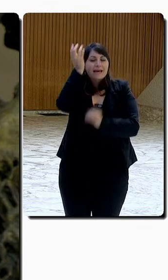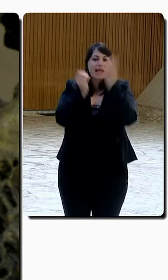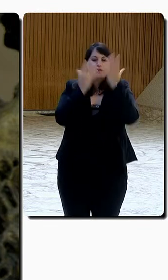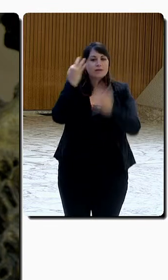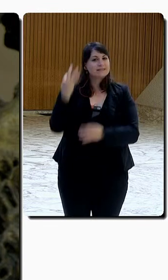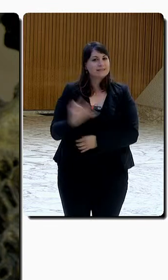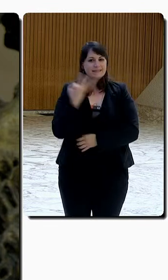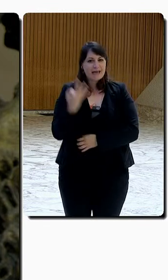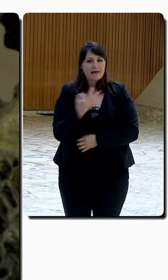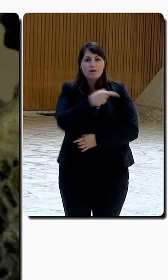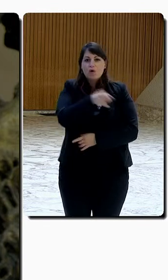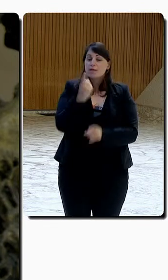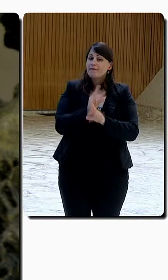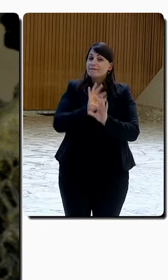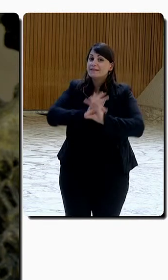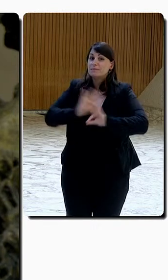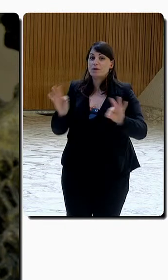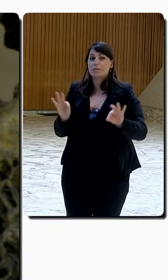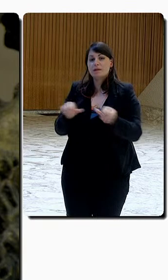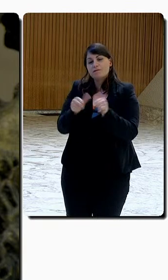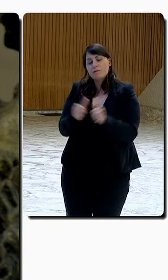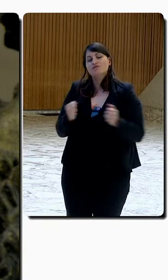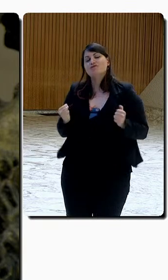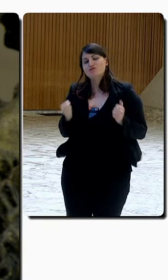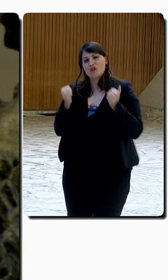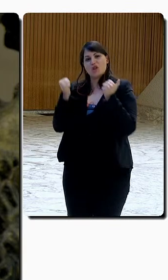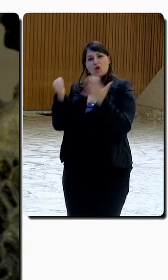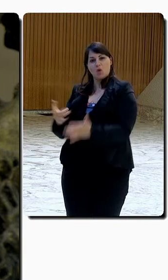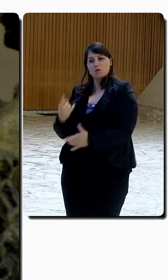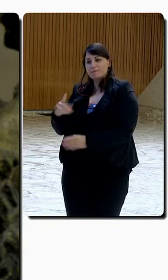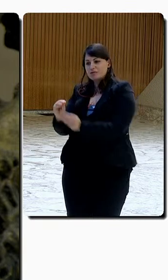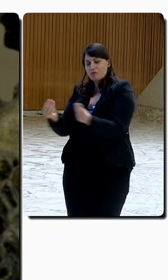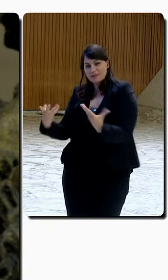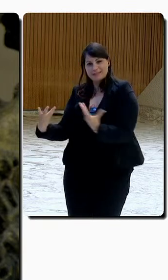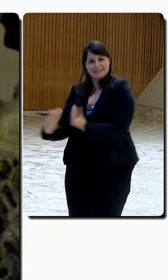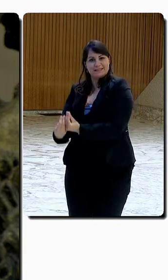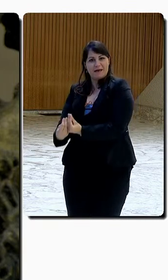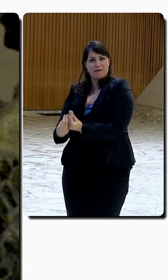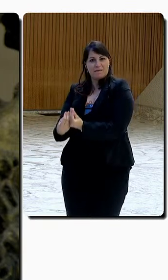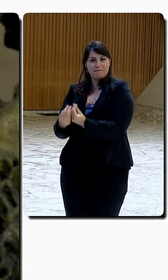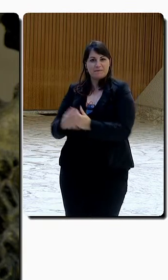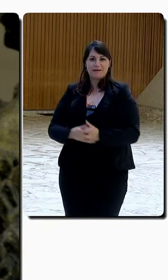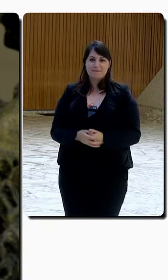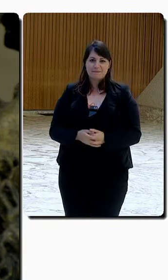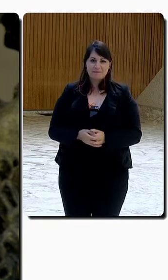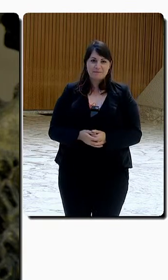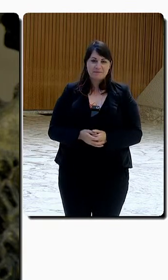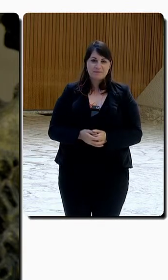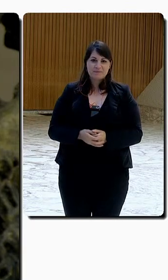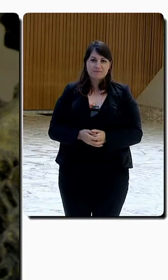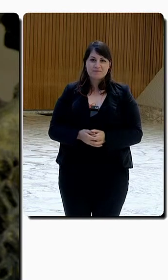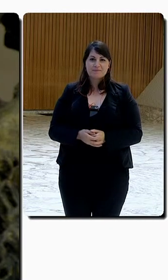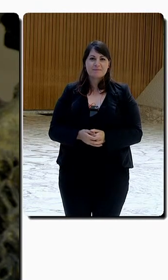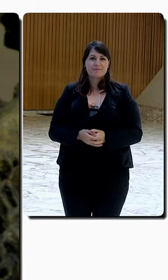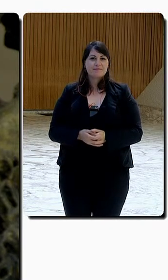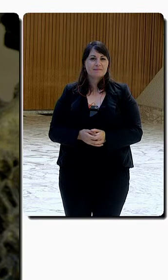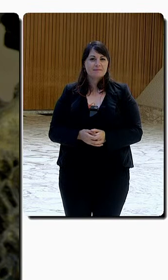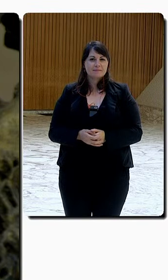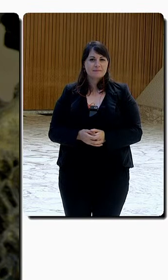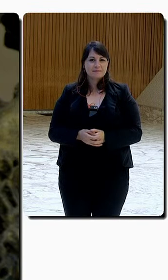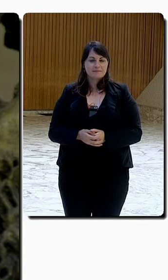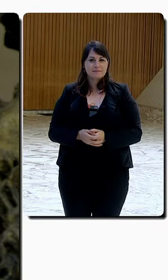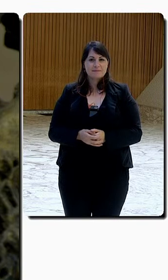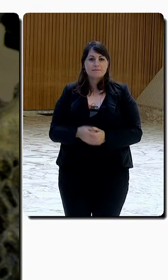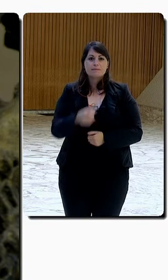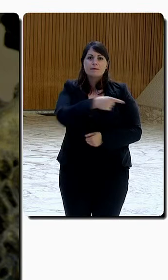availability. The previous skills of active life lose their constraint and become resources to be given